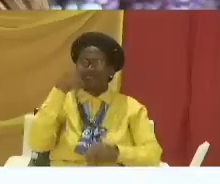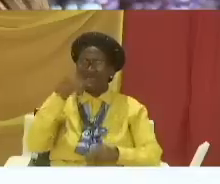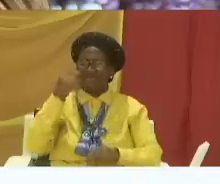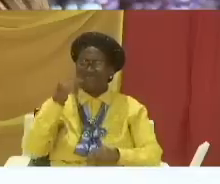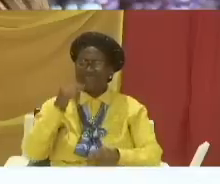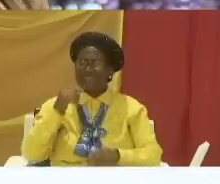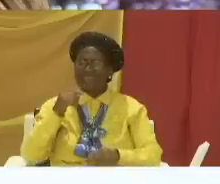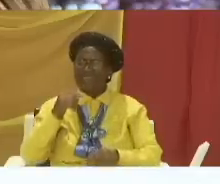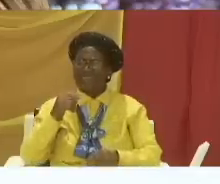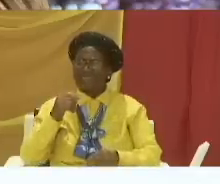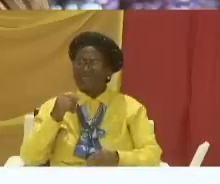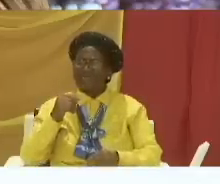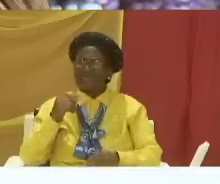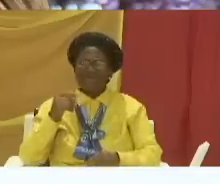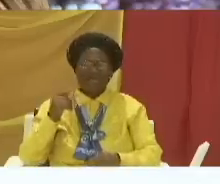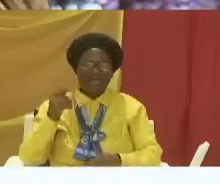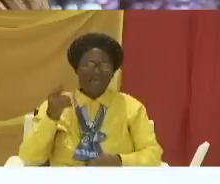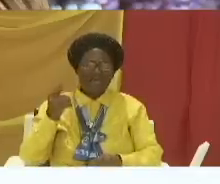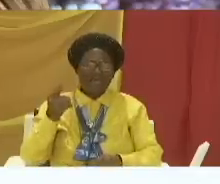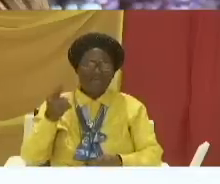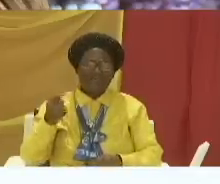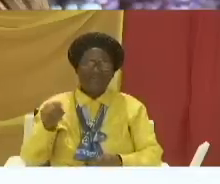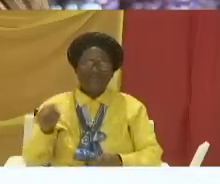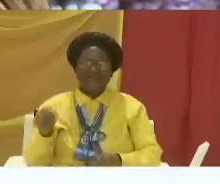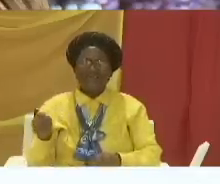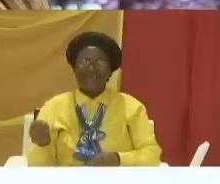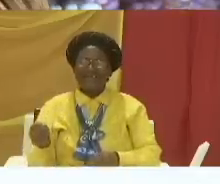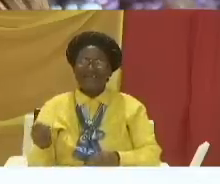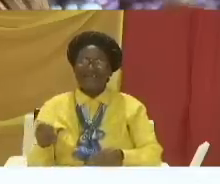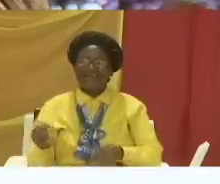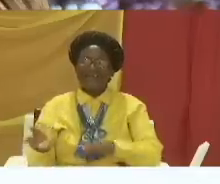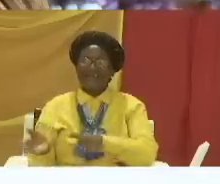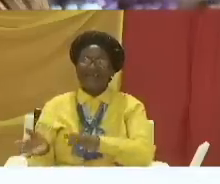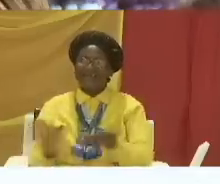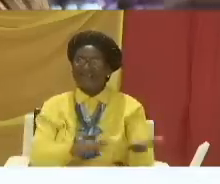the dead baby is back to life.